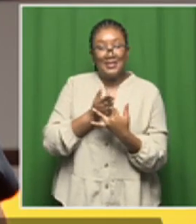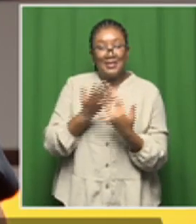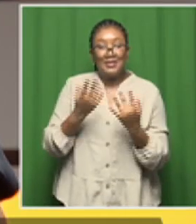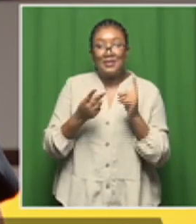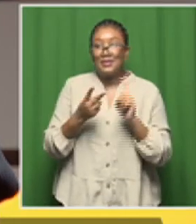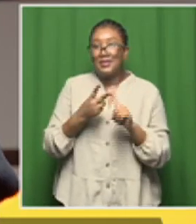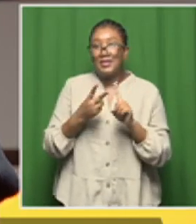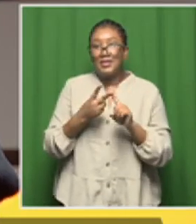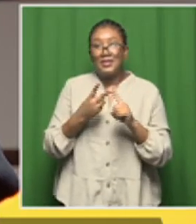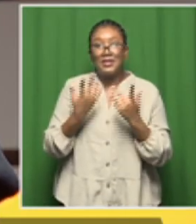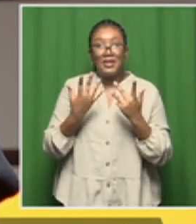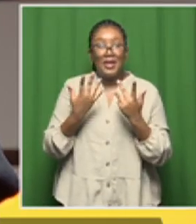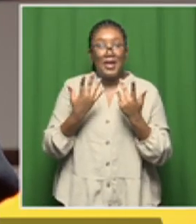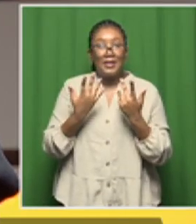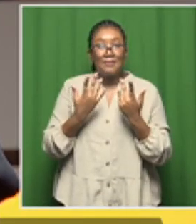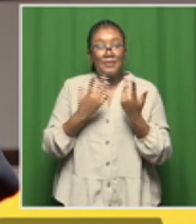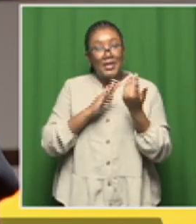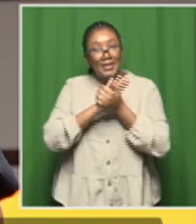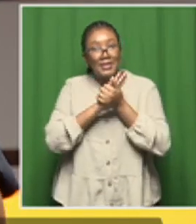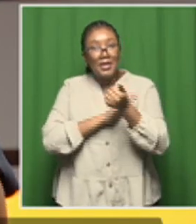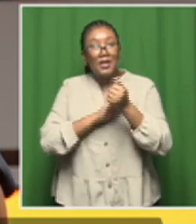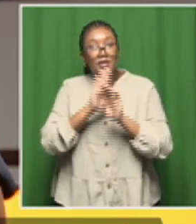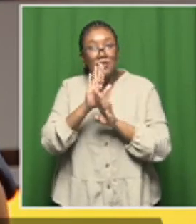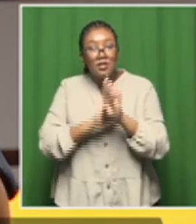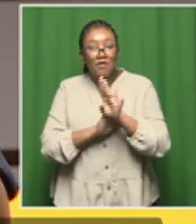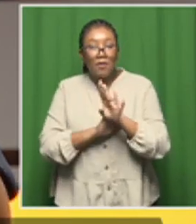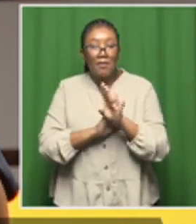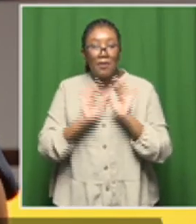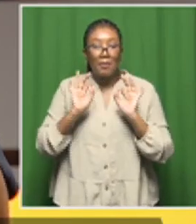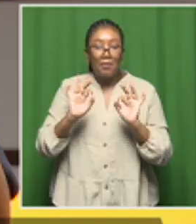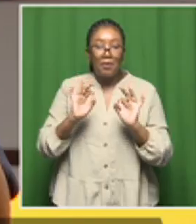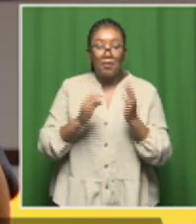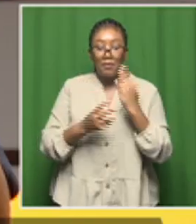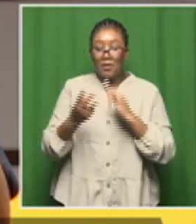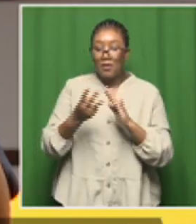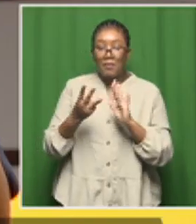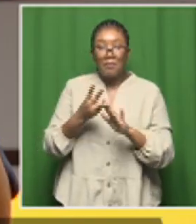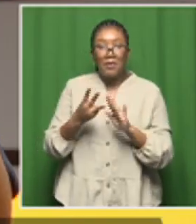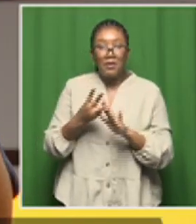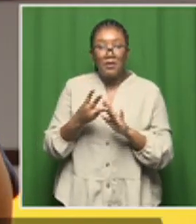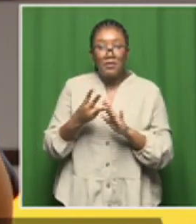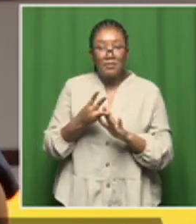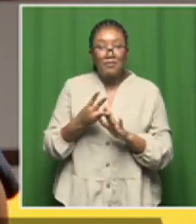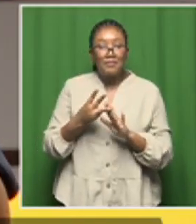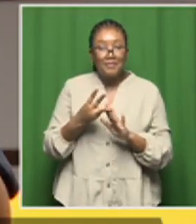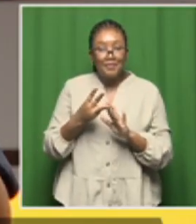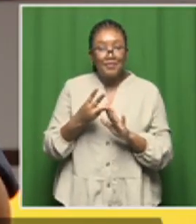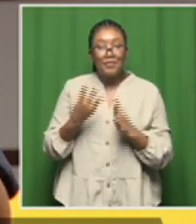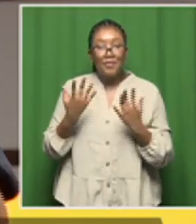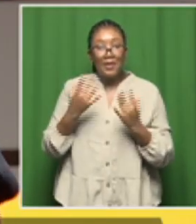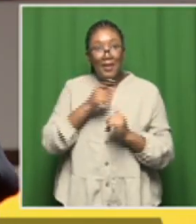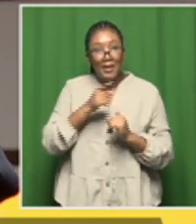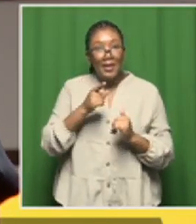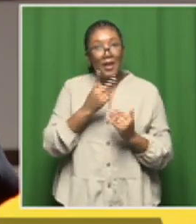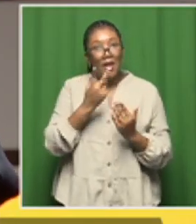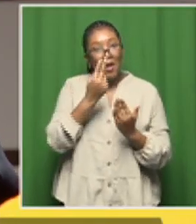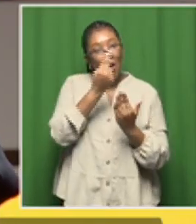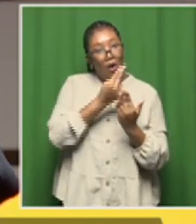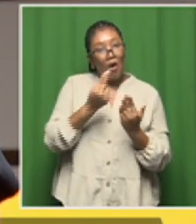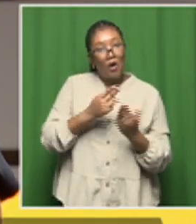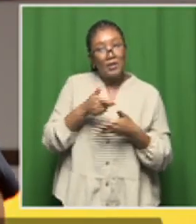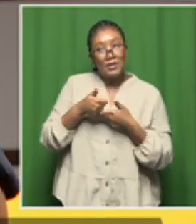artistic development, but also democratizing the benefits of art